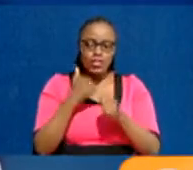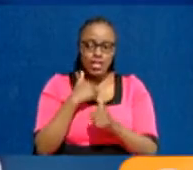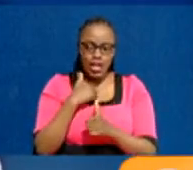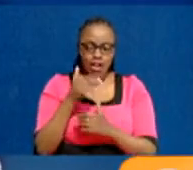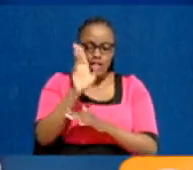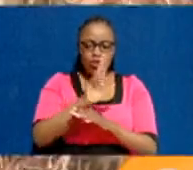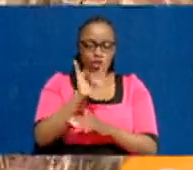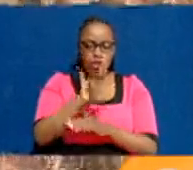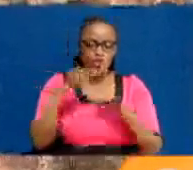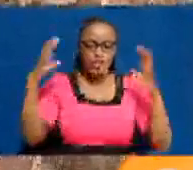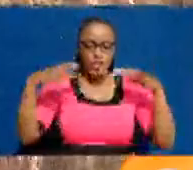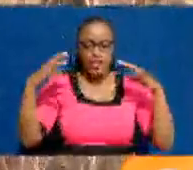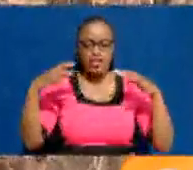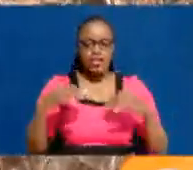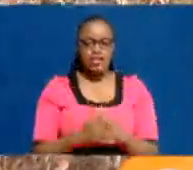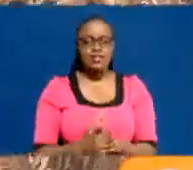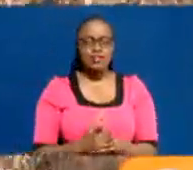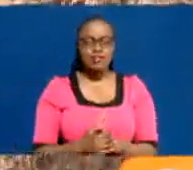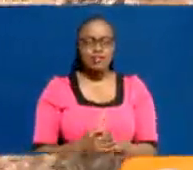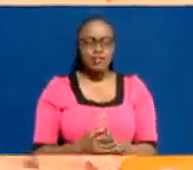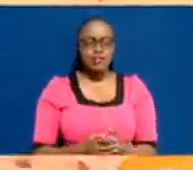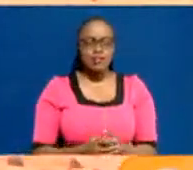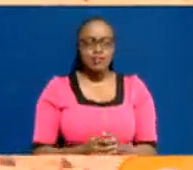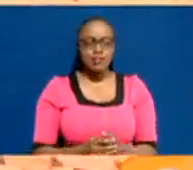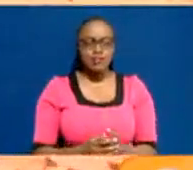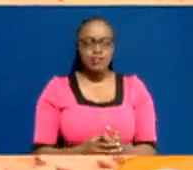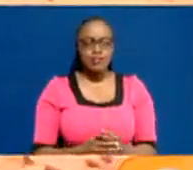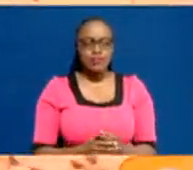of these rains. Serfine Achieng, Runinga ya Citizen.